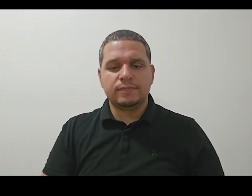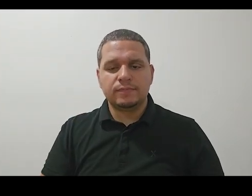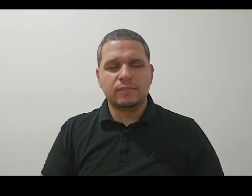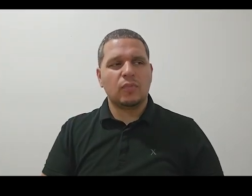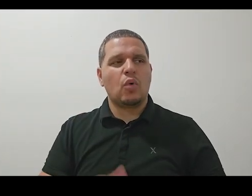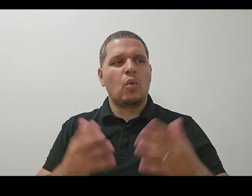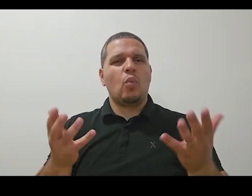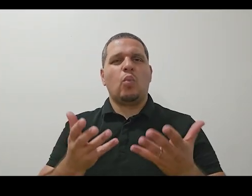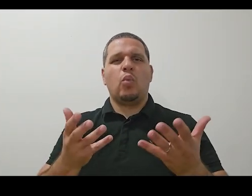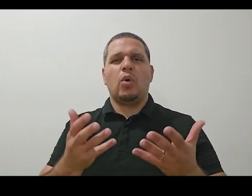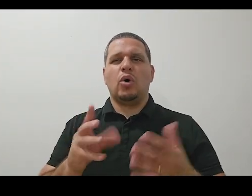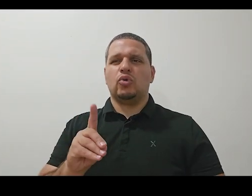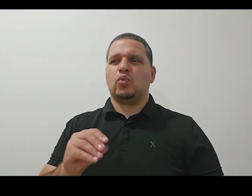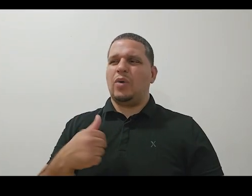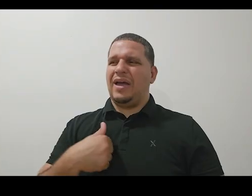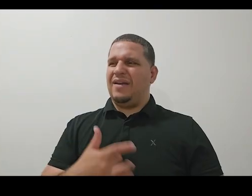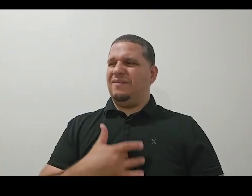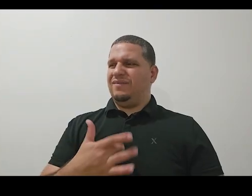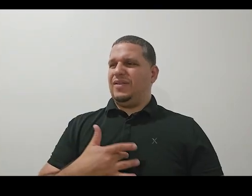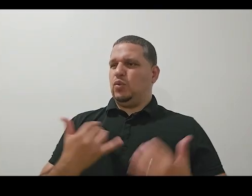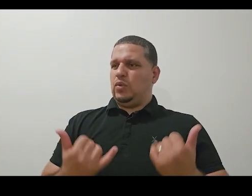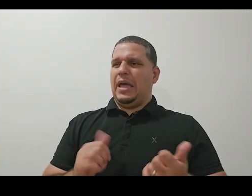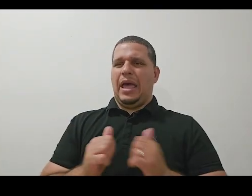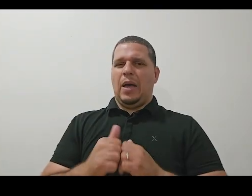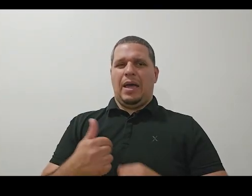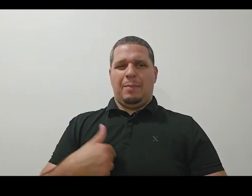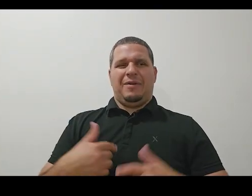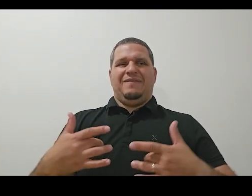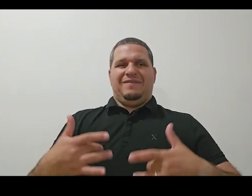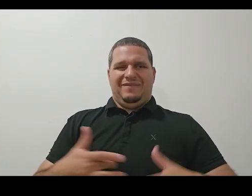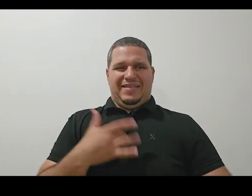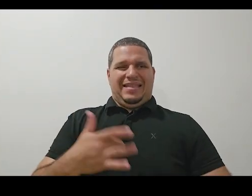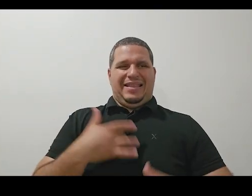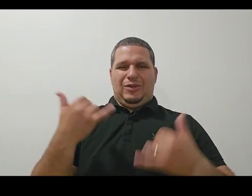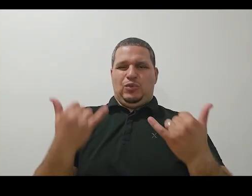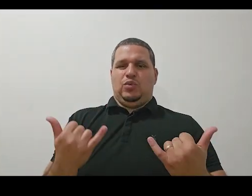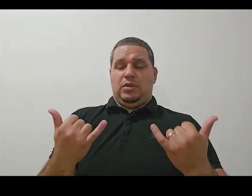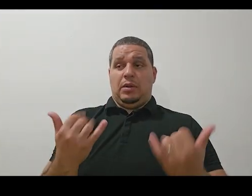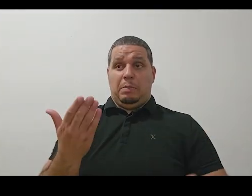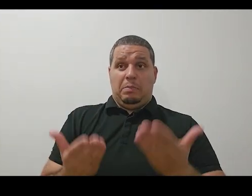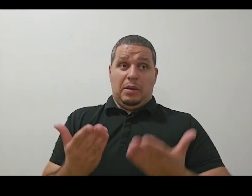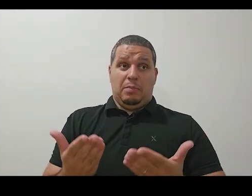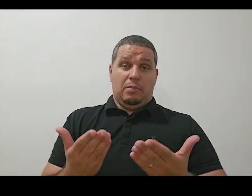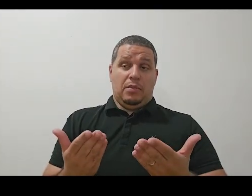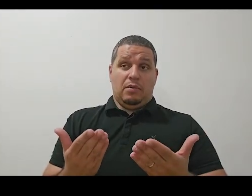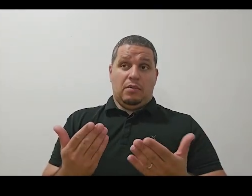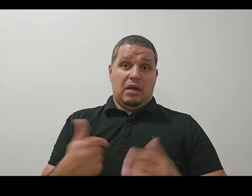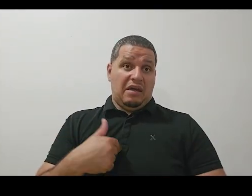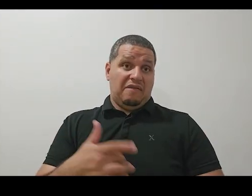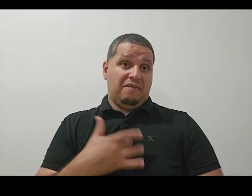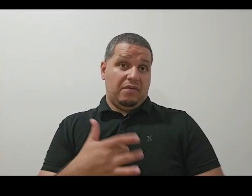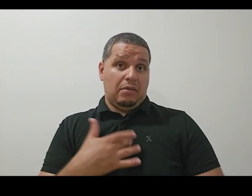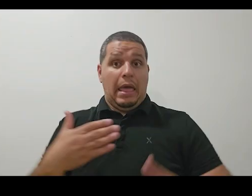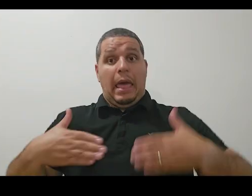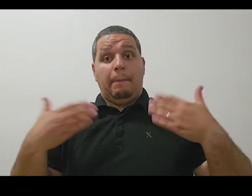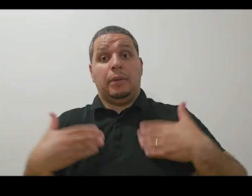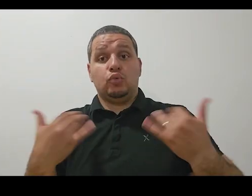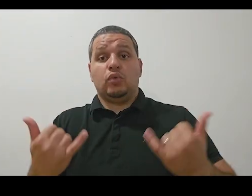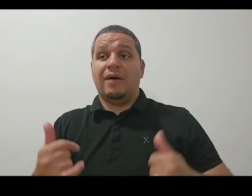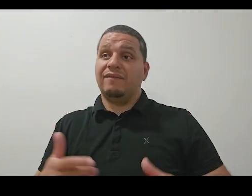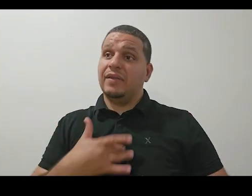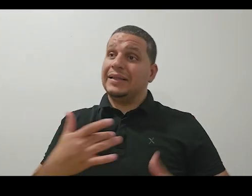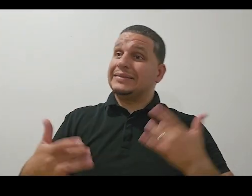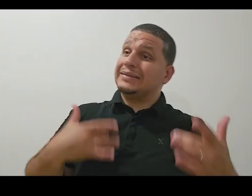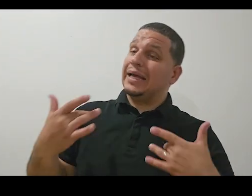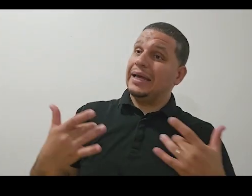is, what do I feel today? How am I feeling today? Maybe I feel